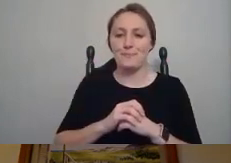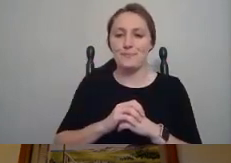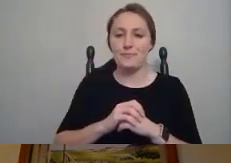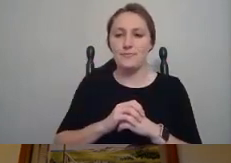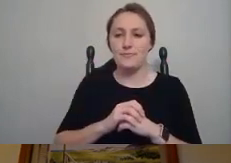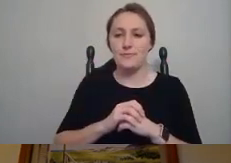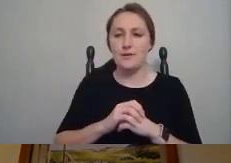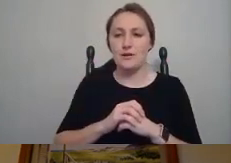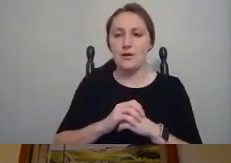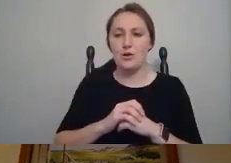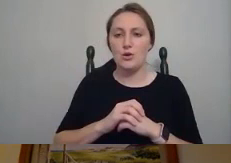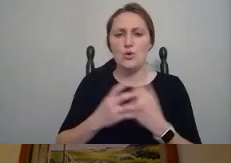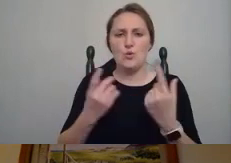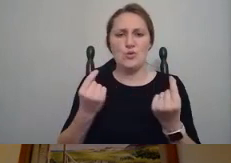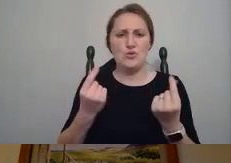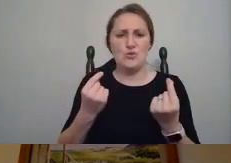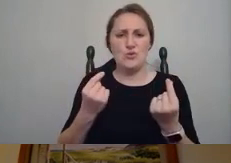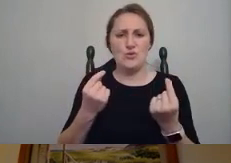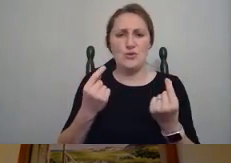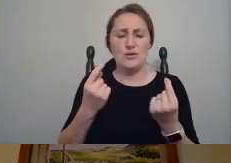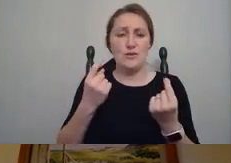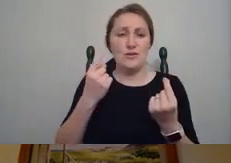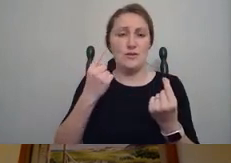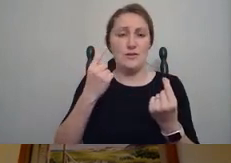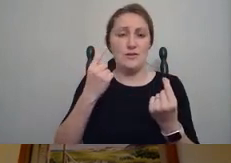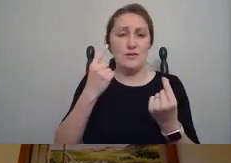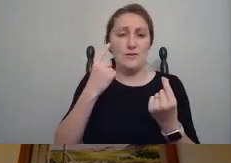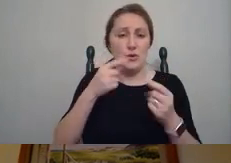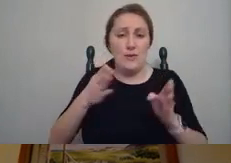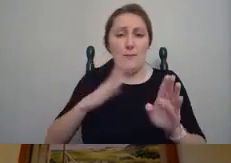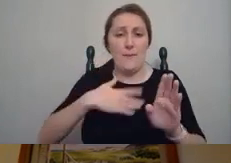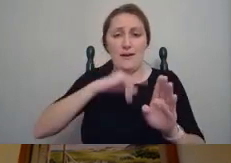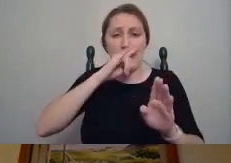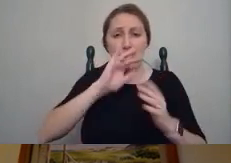It's about what can I do about putting my child online during work hours, and this